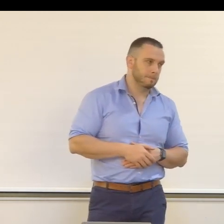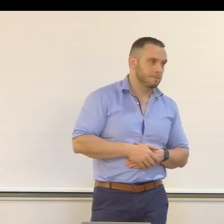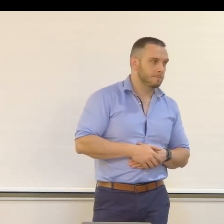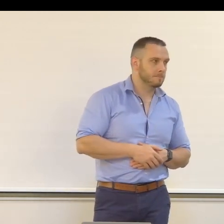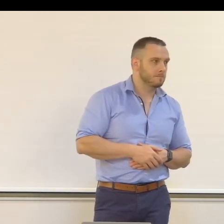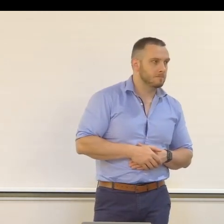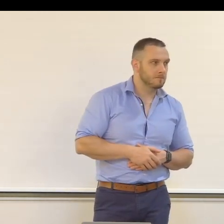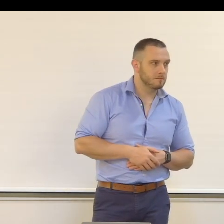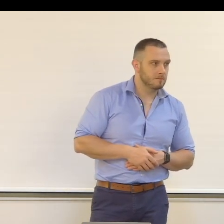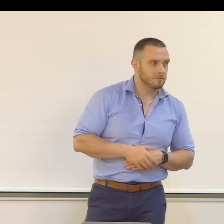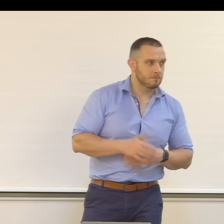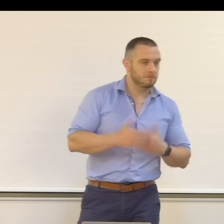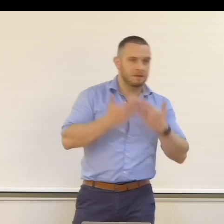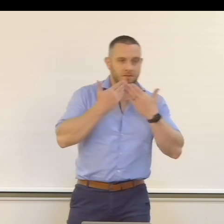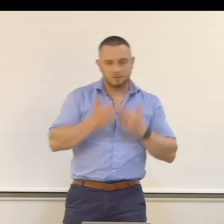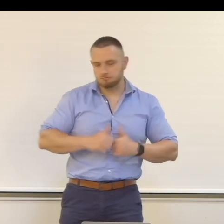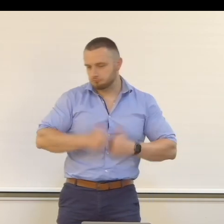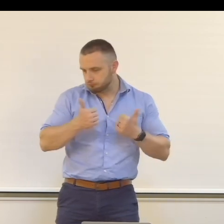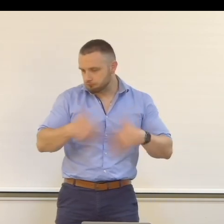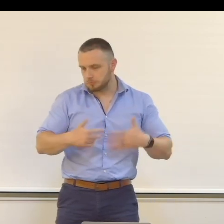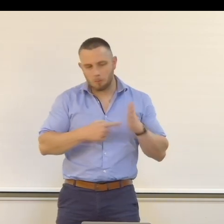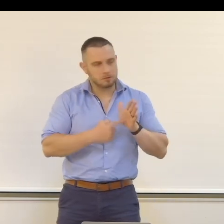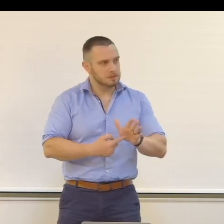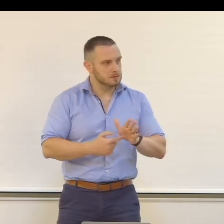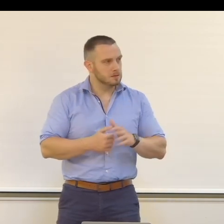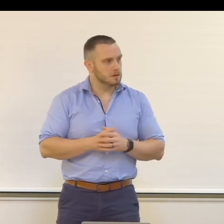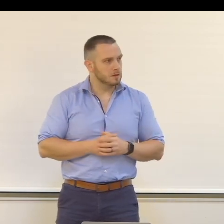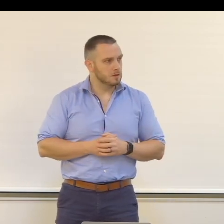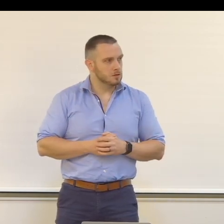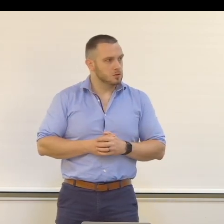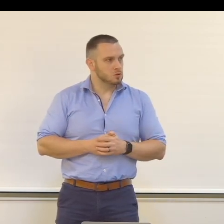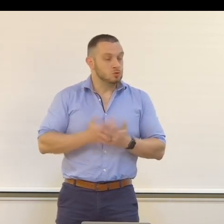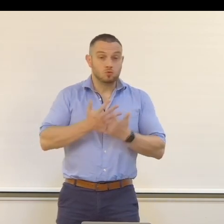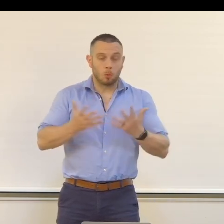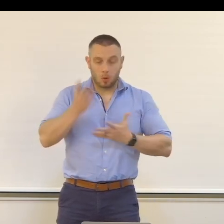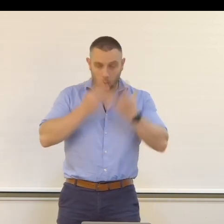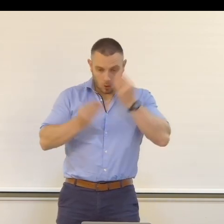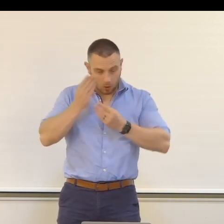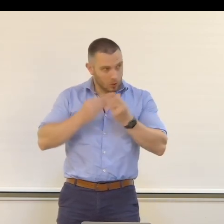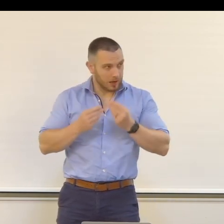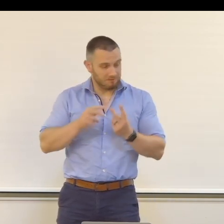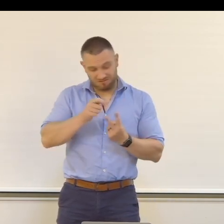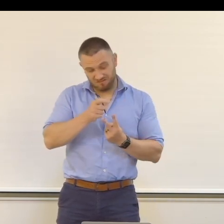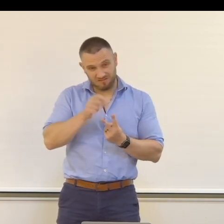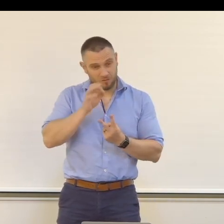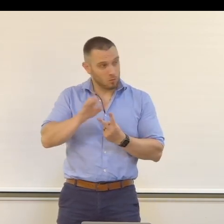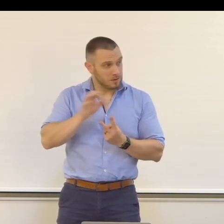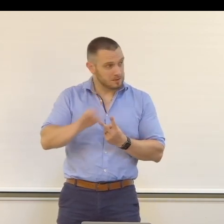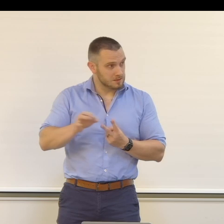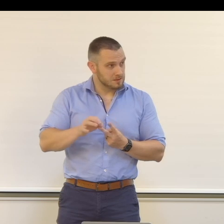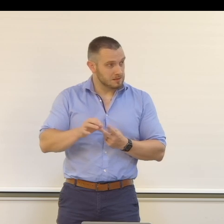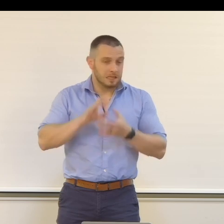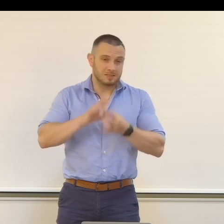Thank you for a great, amazing presentation, and there was so much to learn. So I had a couple of questions, like also related